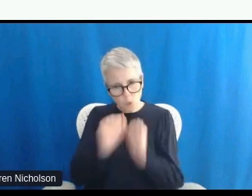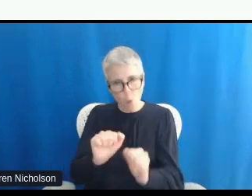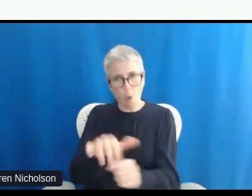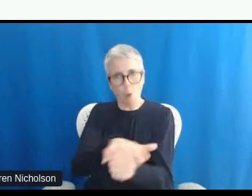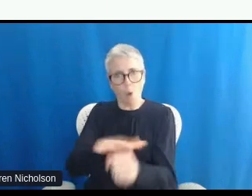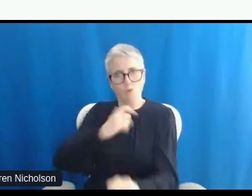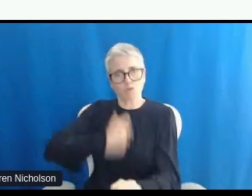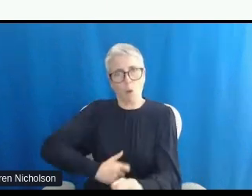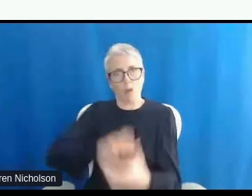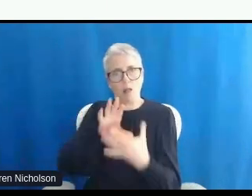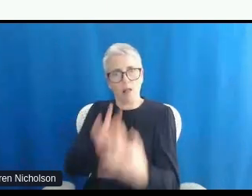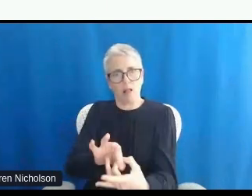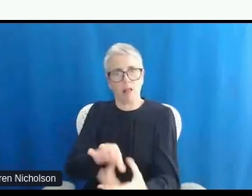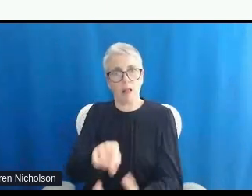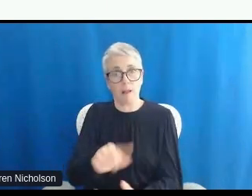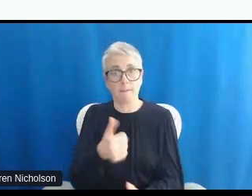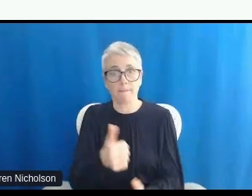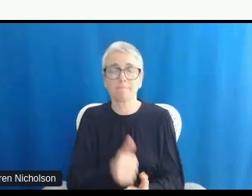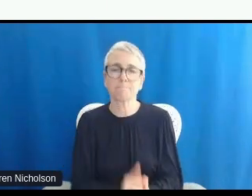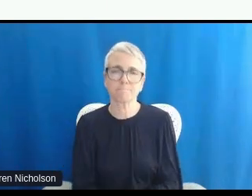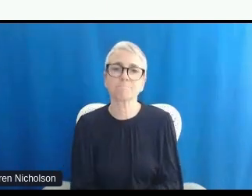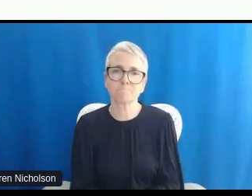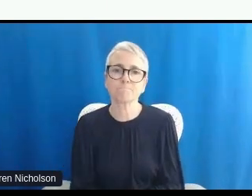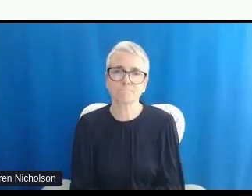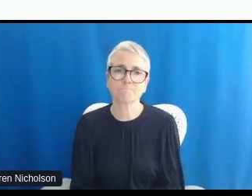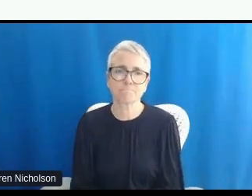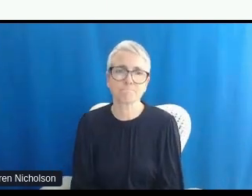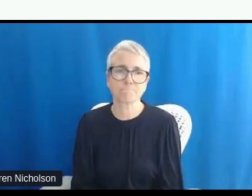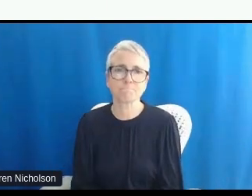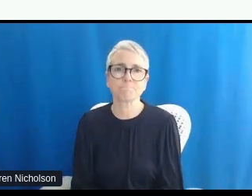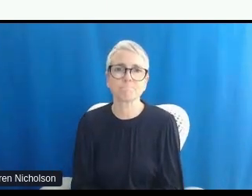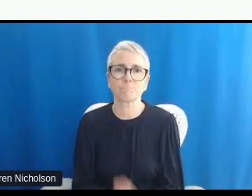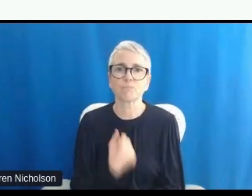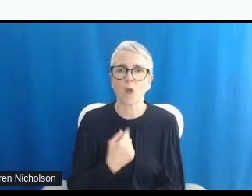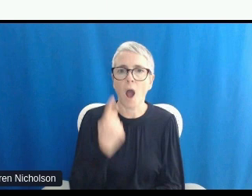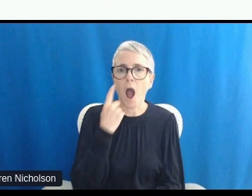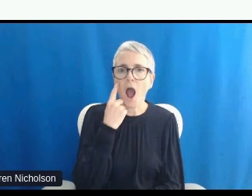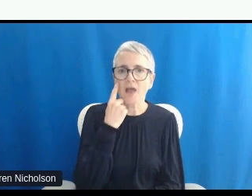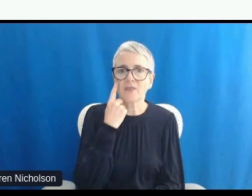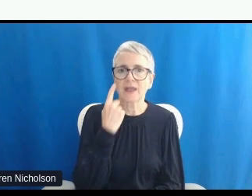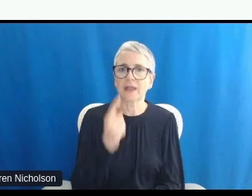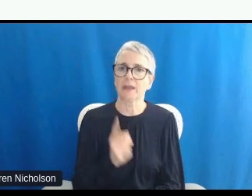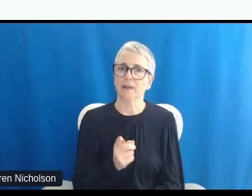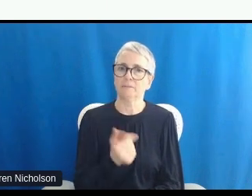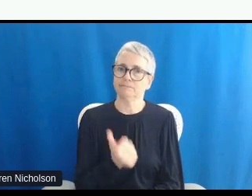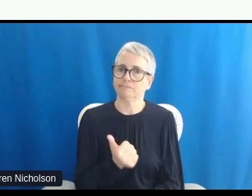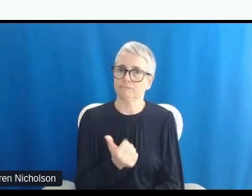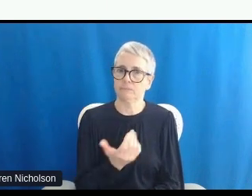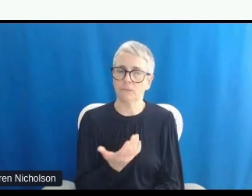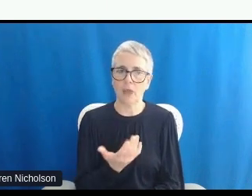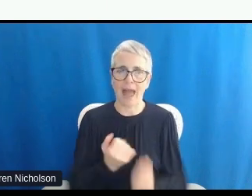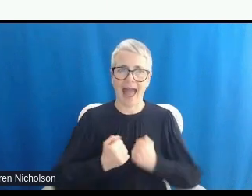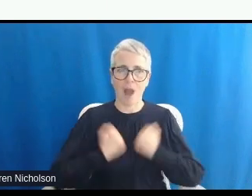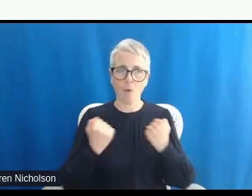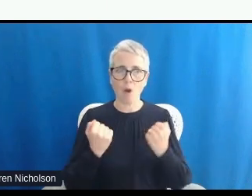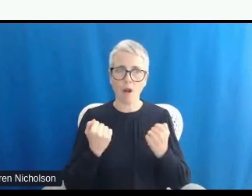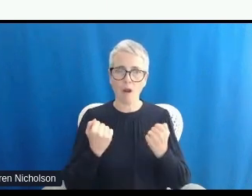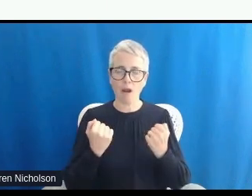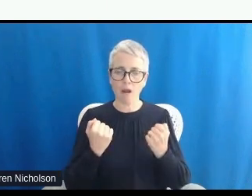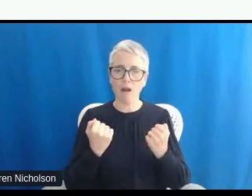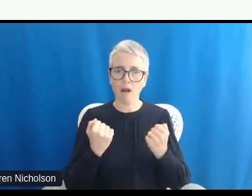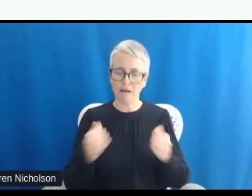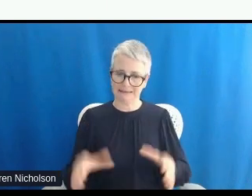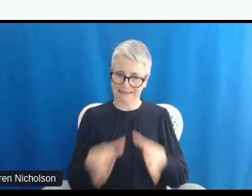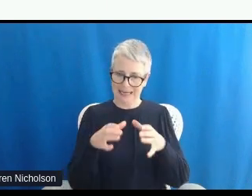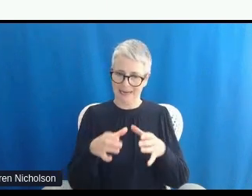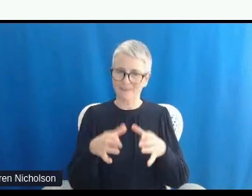role. I think as well, just to add to that, Ben, our accessibility team is expanding, and